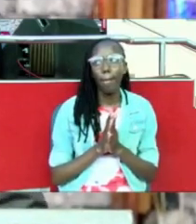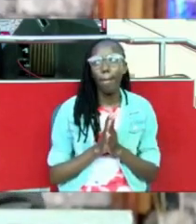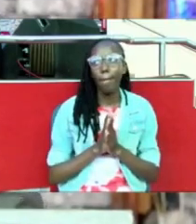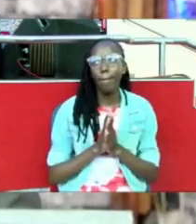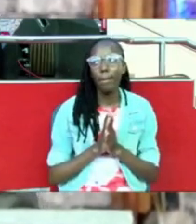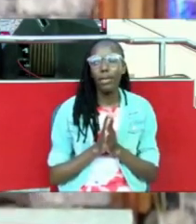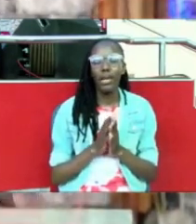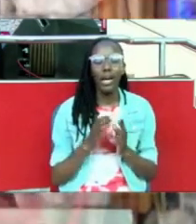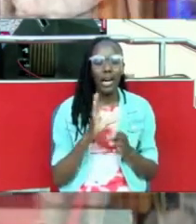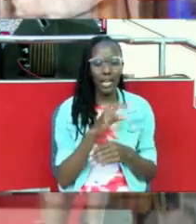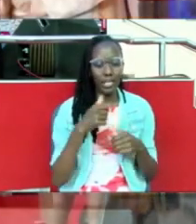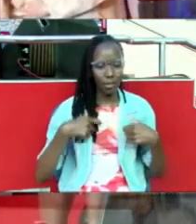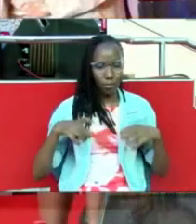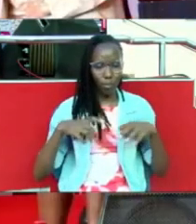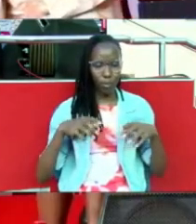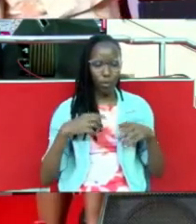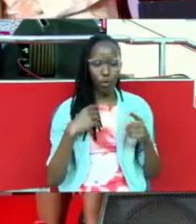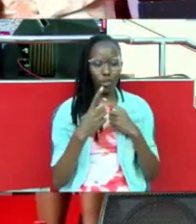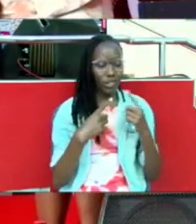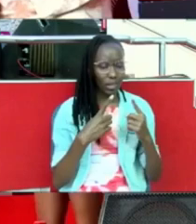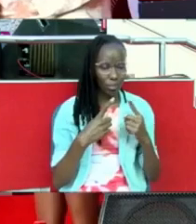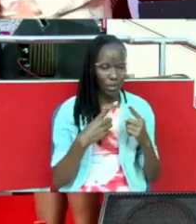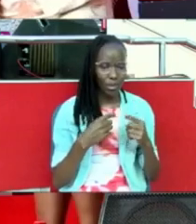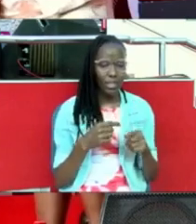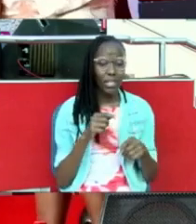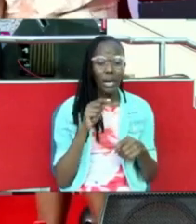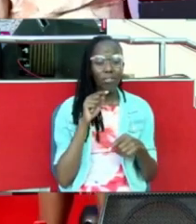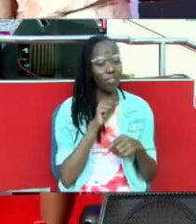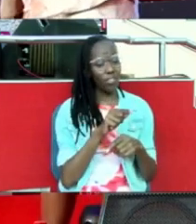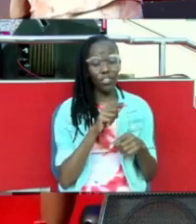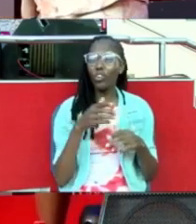And people could tell me, I know these dots mean a lot.